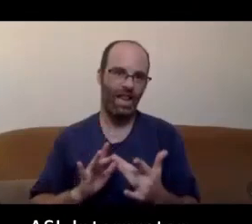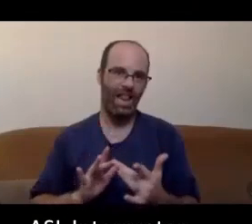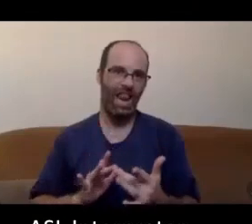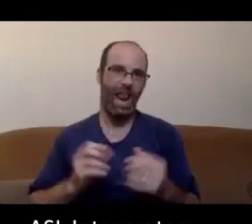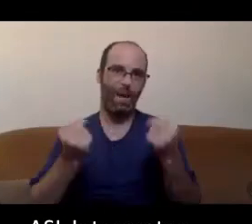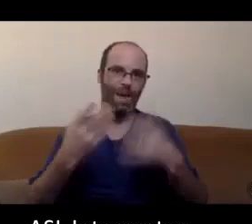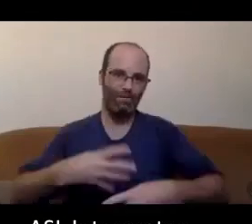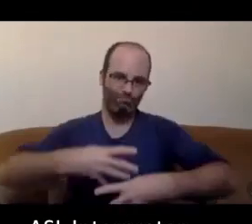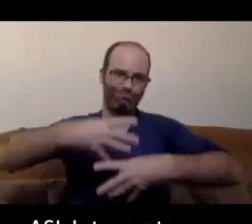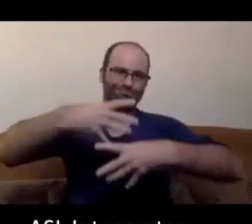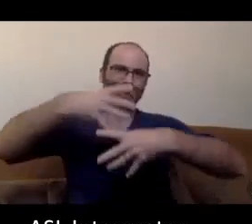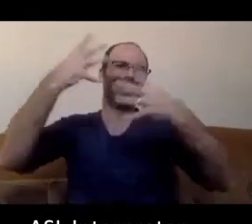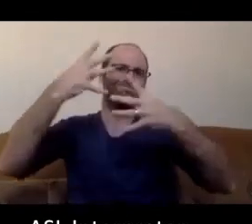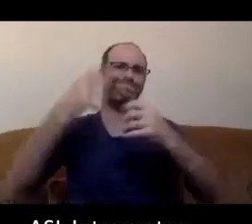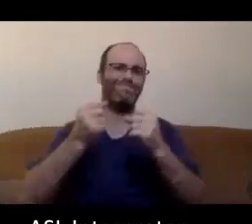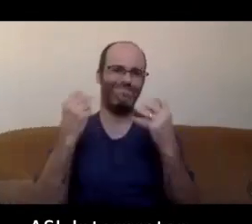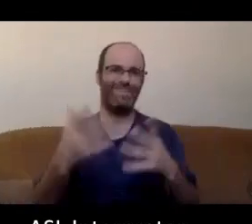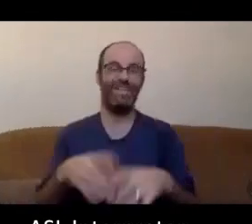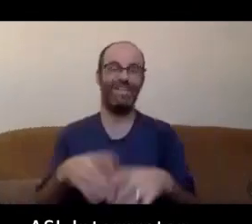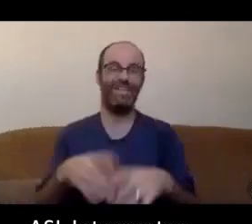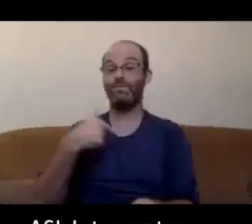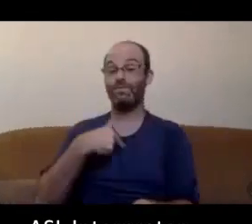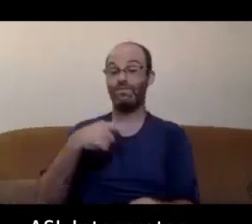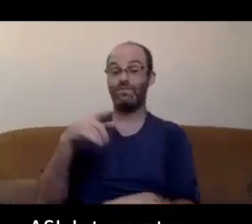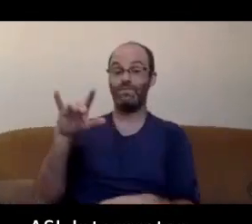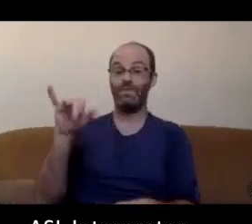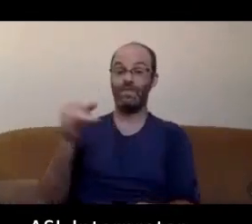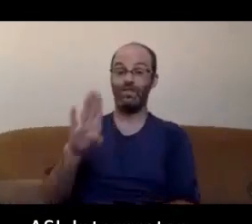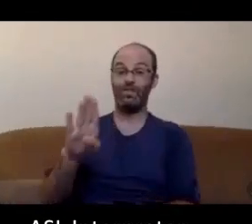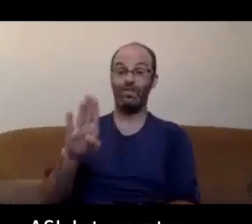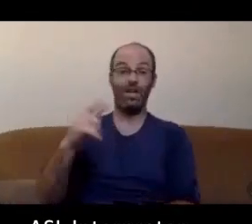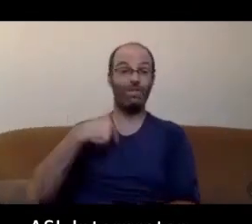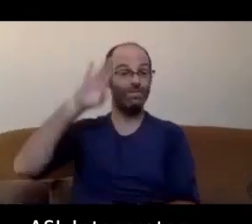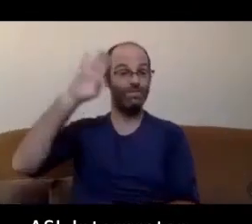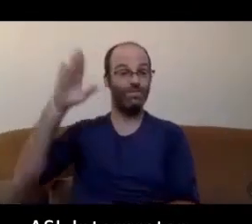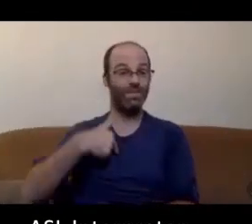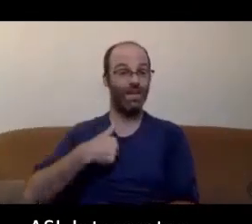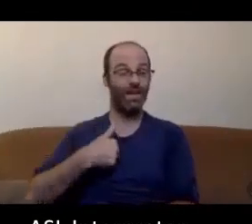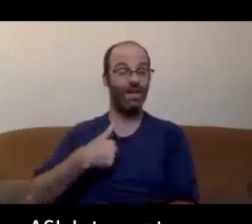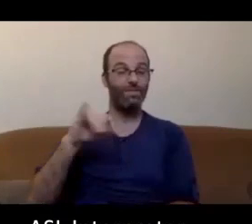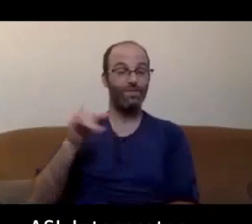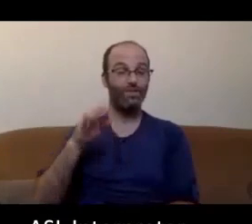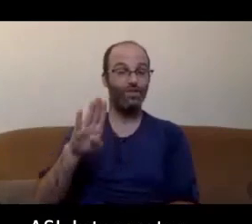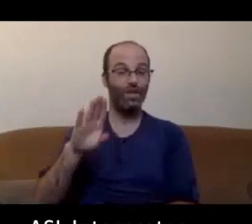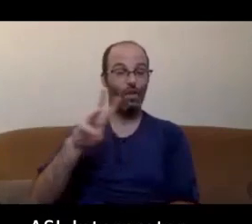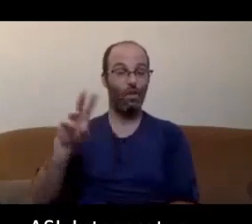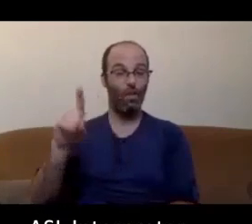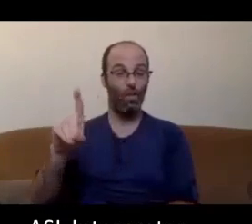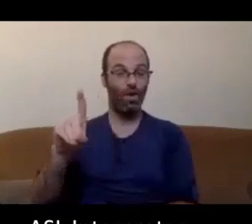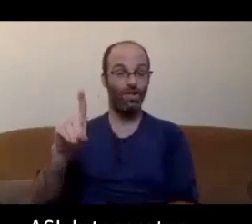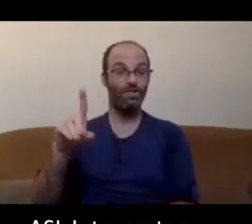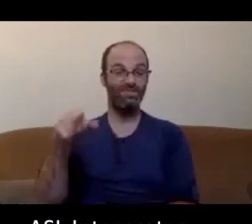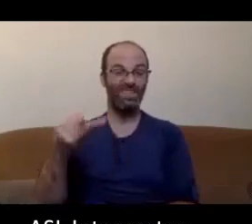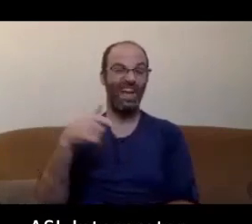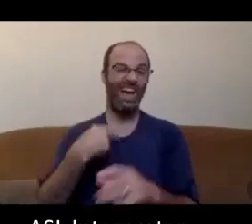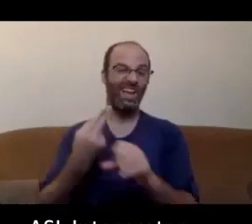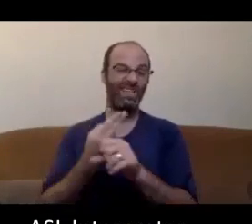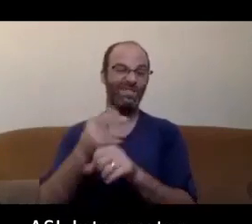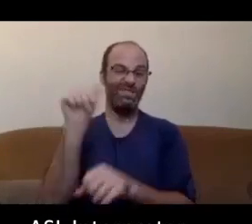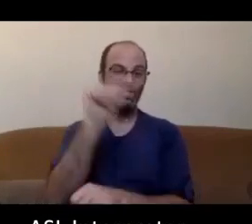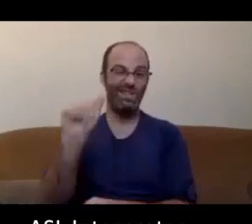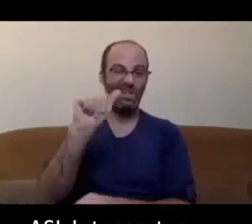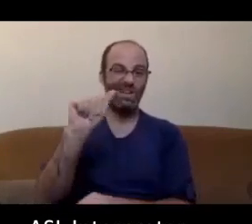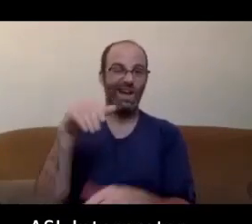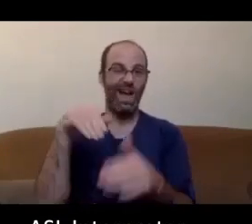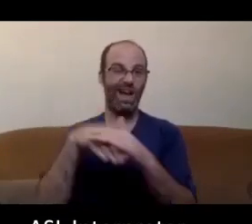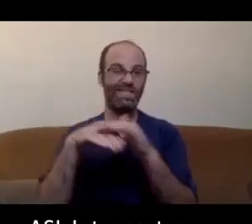Thank you very much. And I'm Jacob Wood. You can find me at Accessible Games just about everywhere. And you can also find me at 7 o'clock